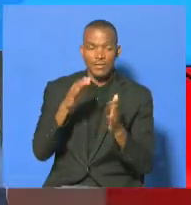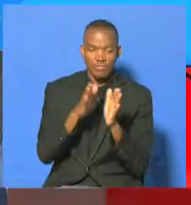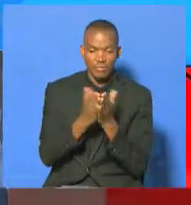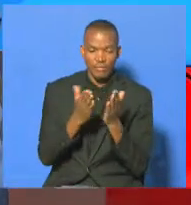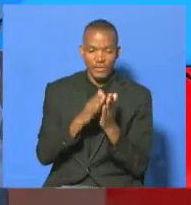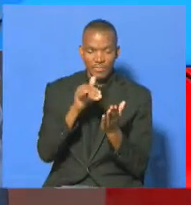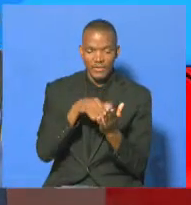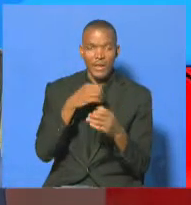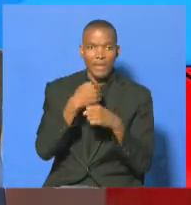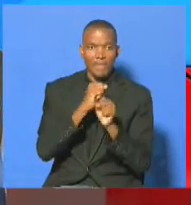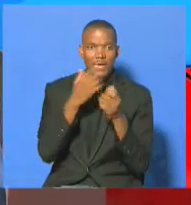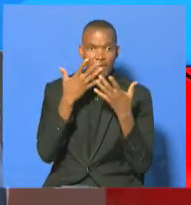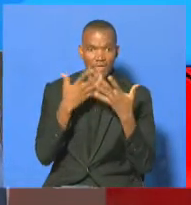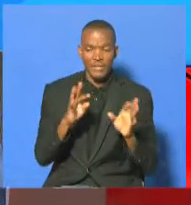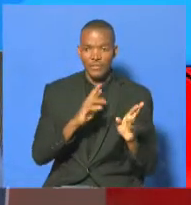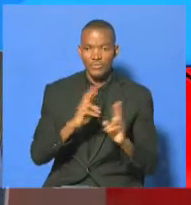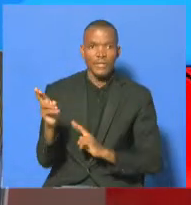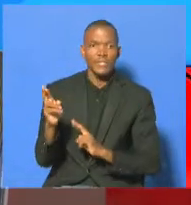sere kubakansa senteana.